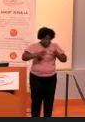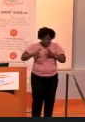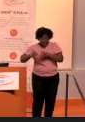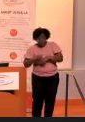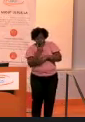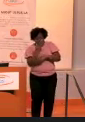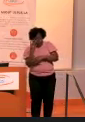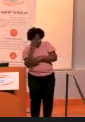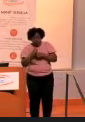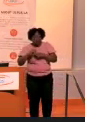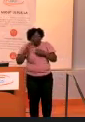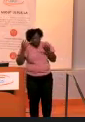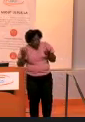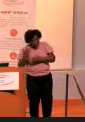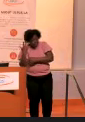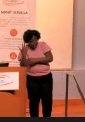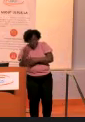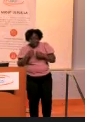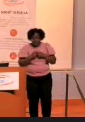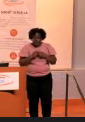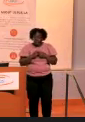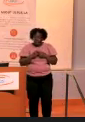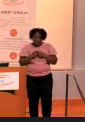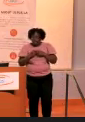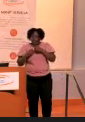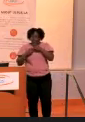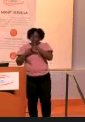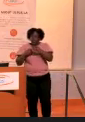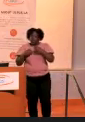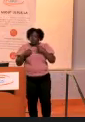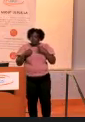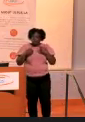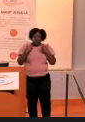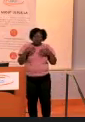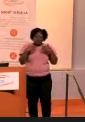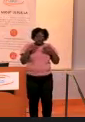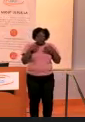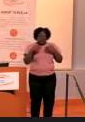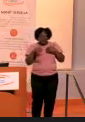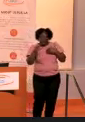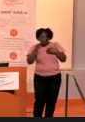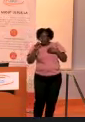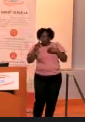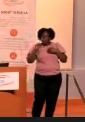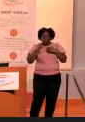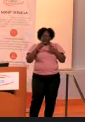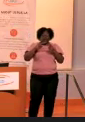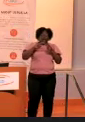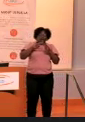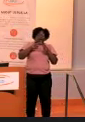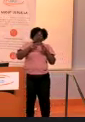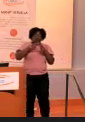class 4 or class 5, so these are the proliferative ones or the membranous ones or any combination of